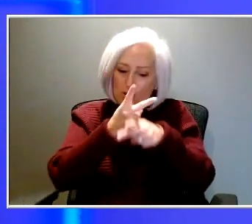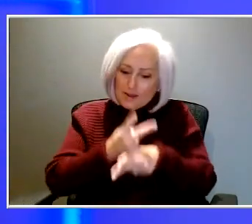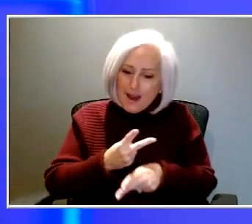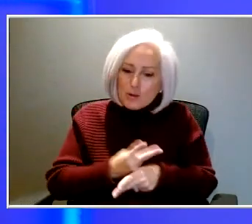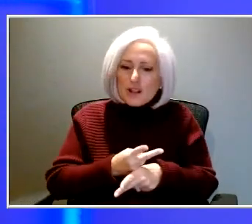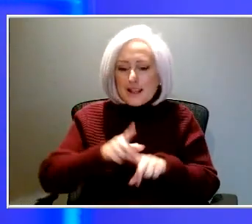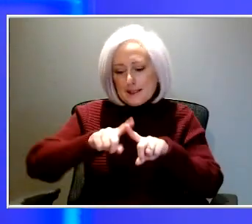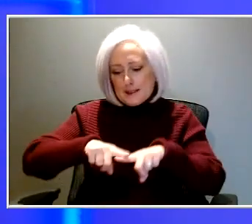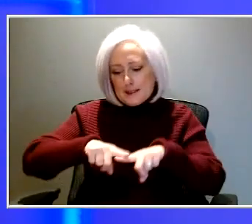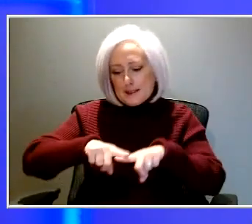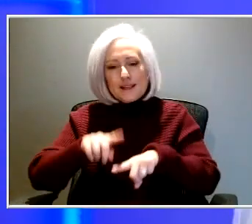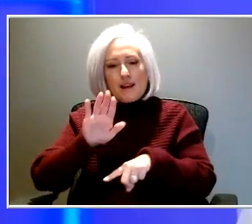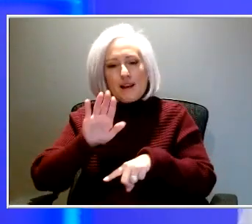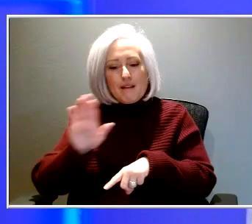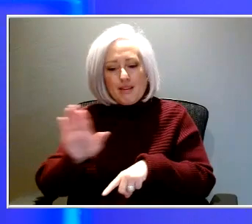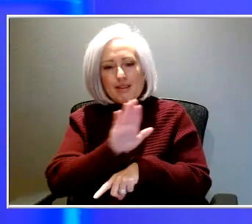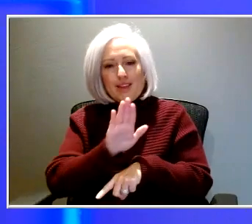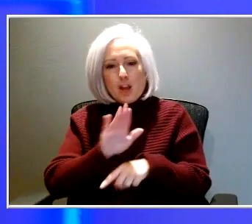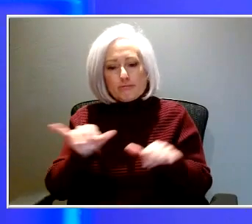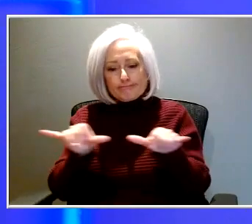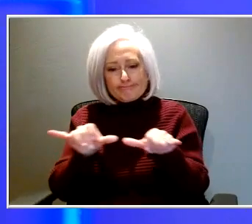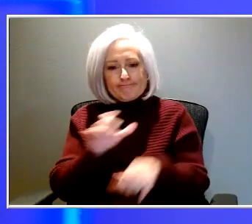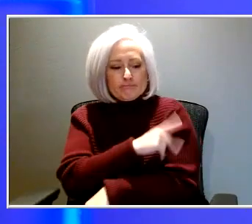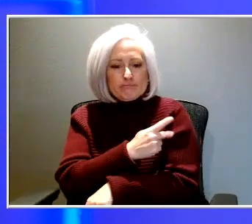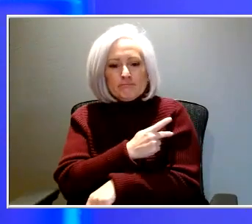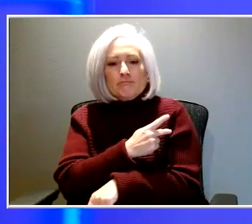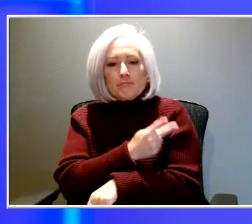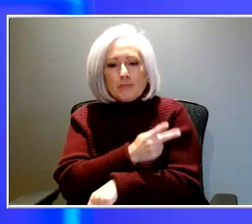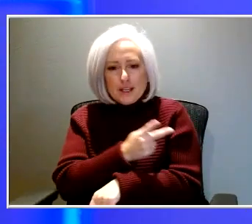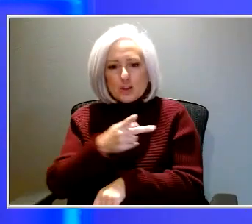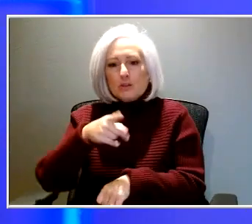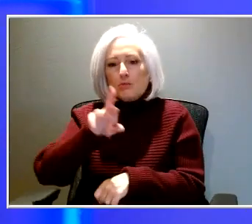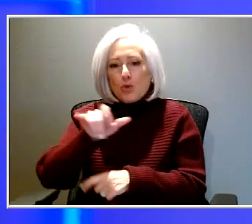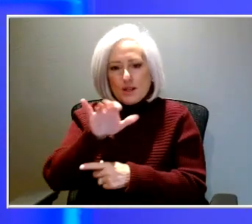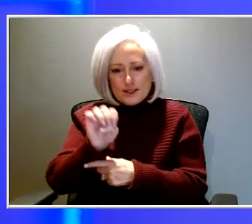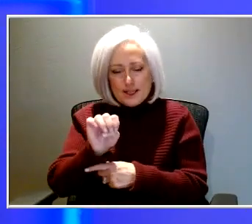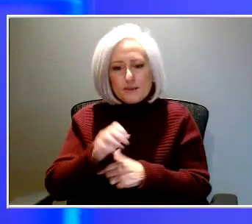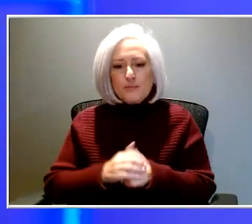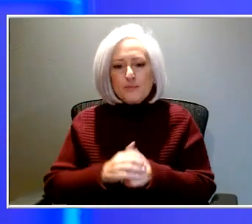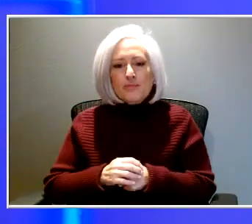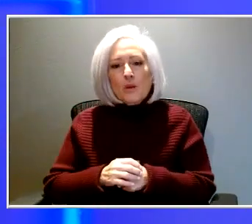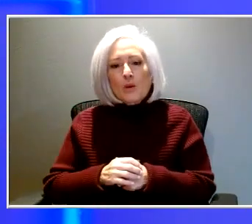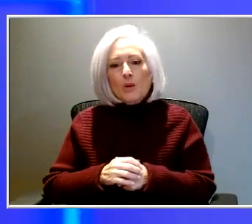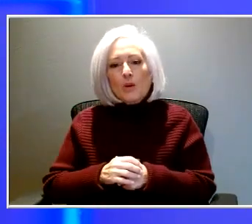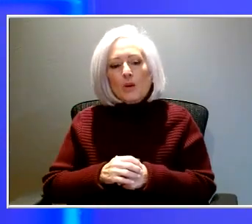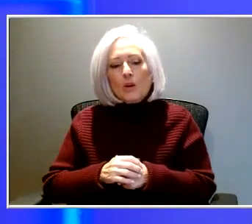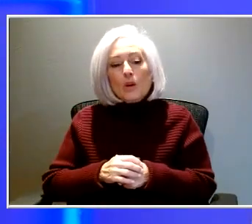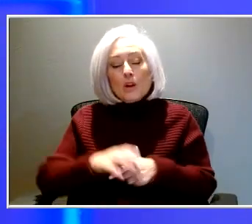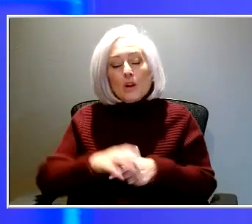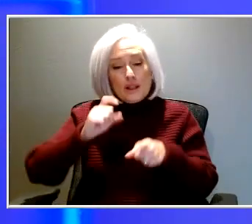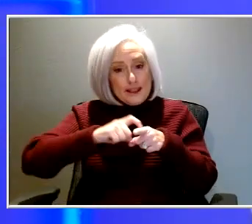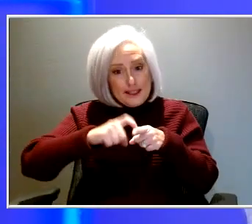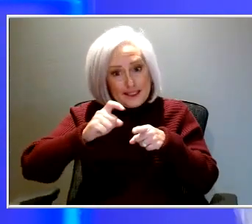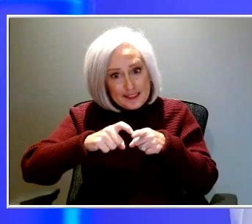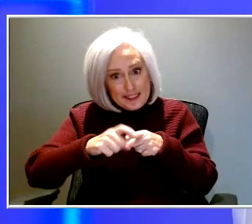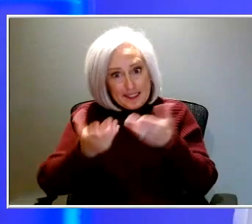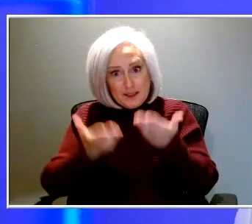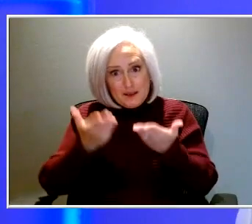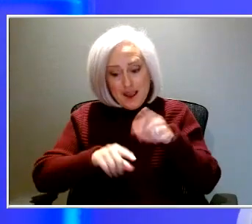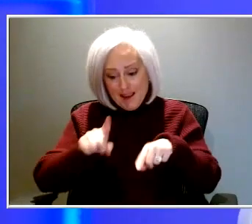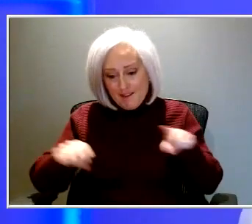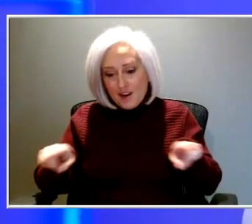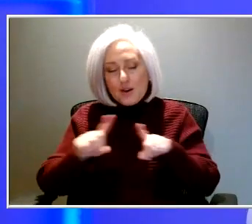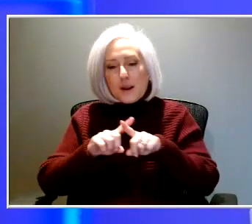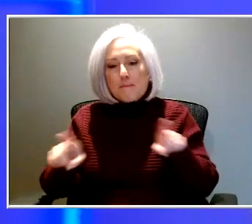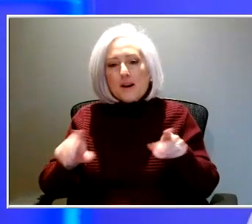patient's prostate and the cancer. But even though the number of seeds may vary, the number of needles is still about 15